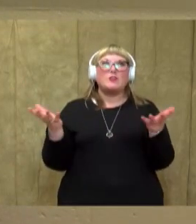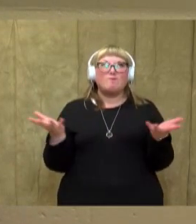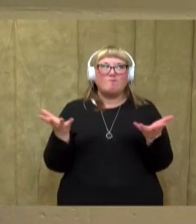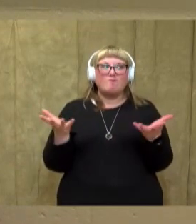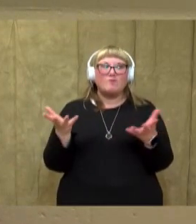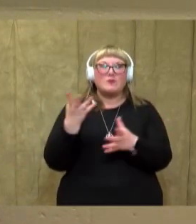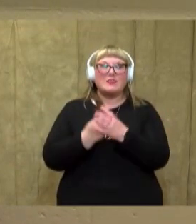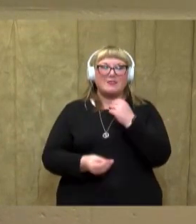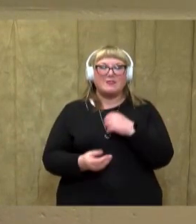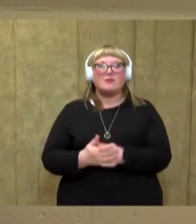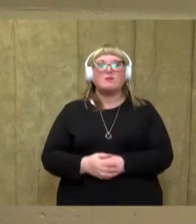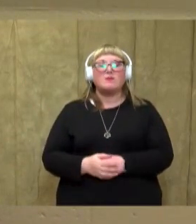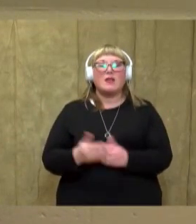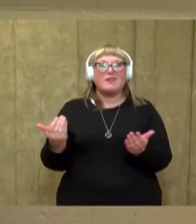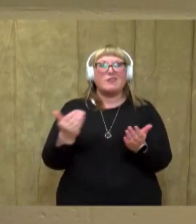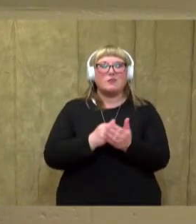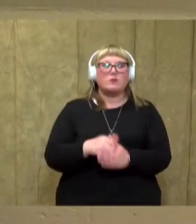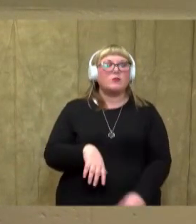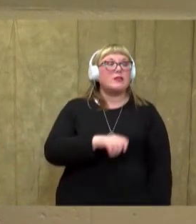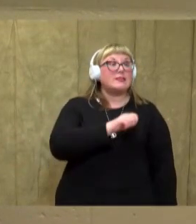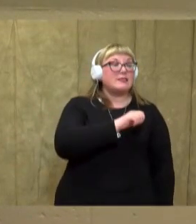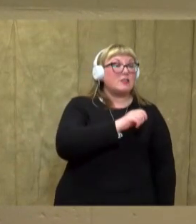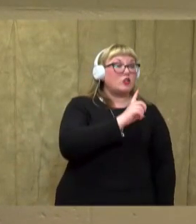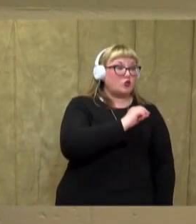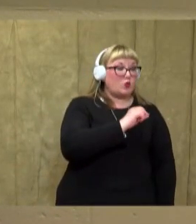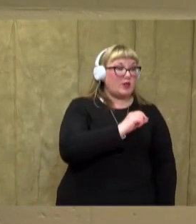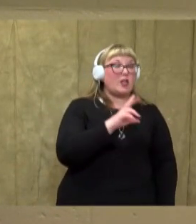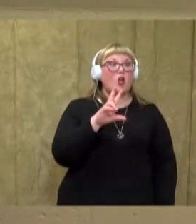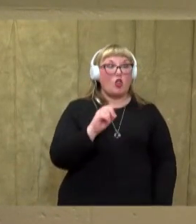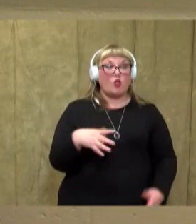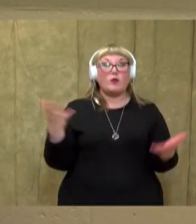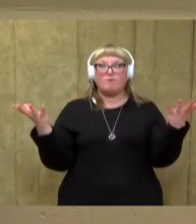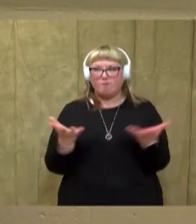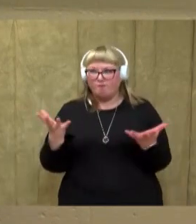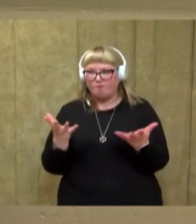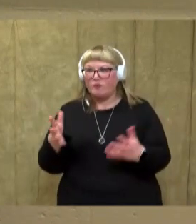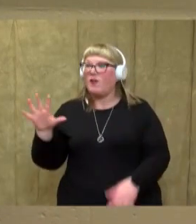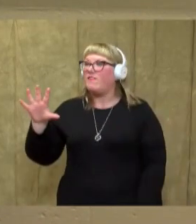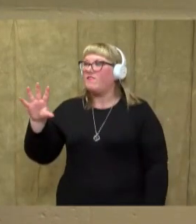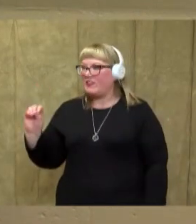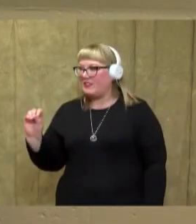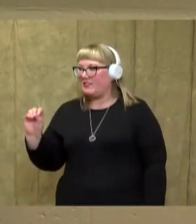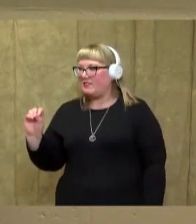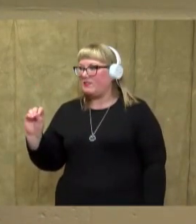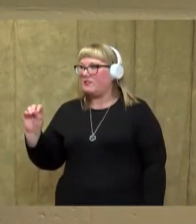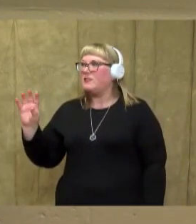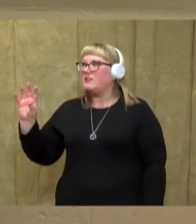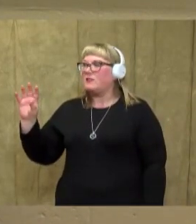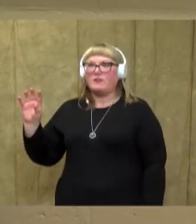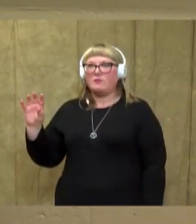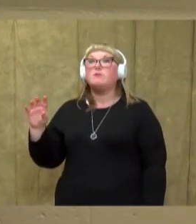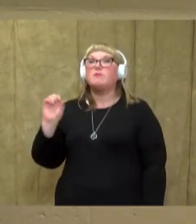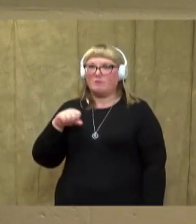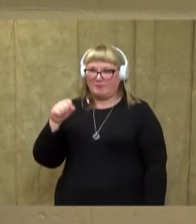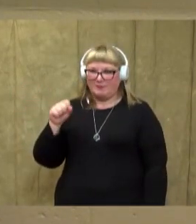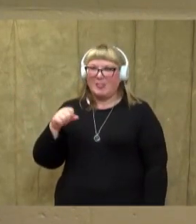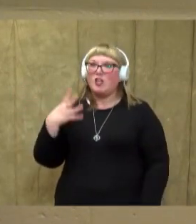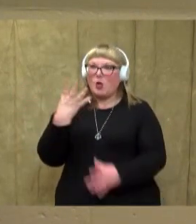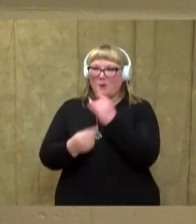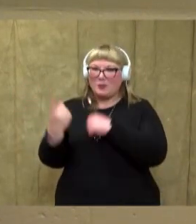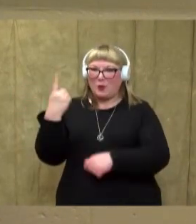clap? Listen to it again. 20, 30, 60.